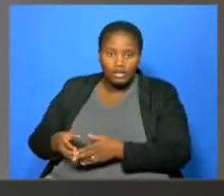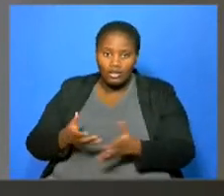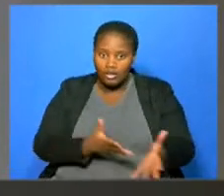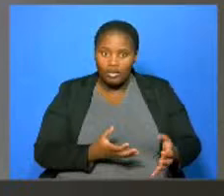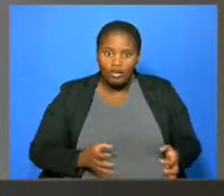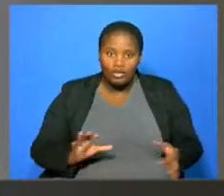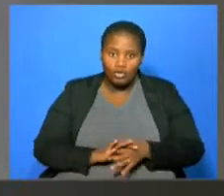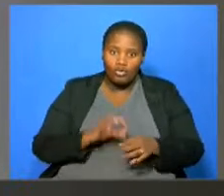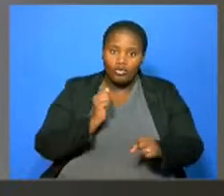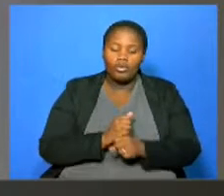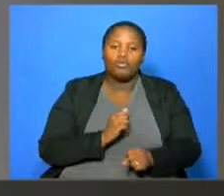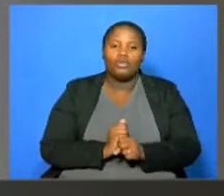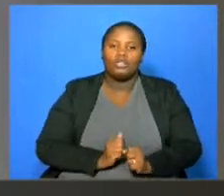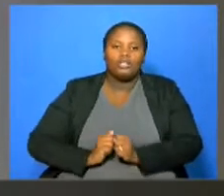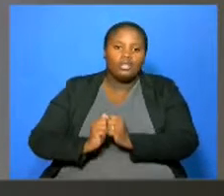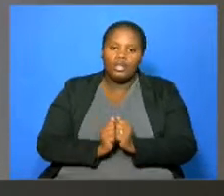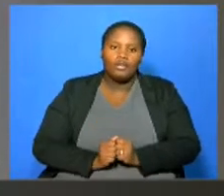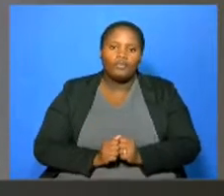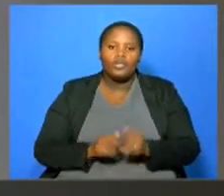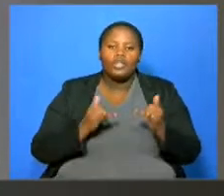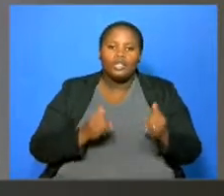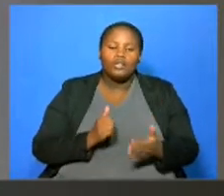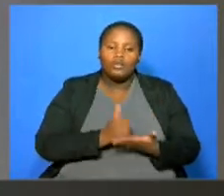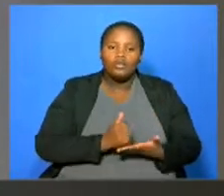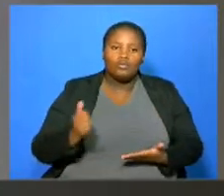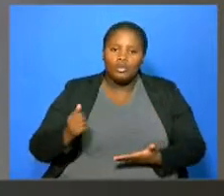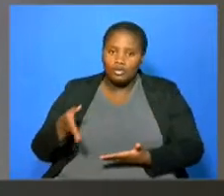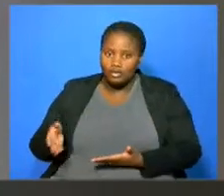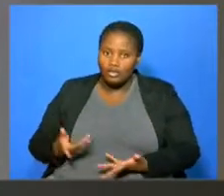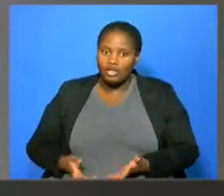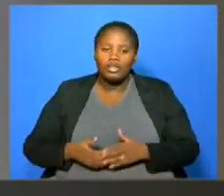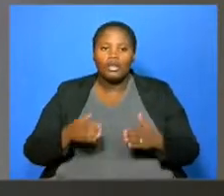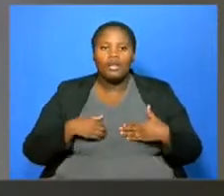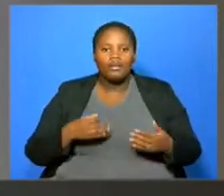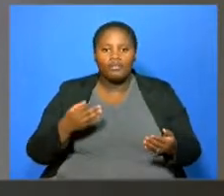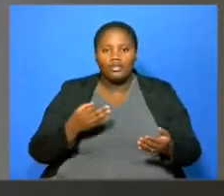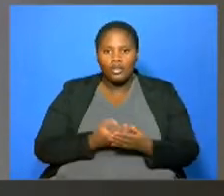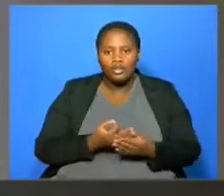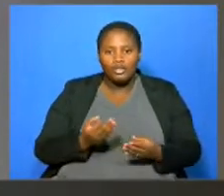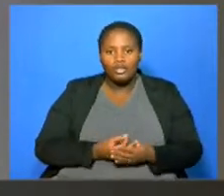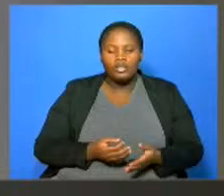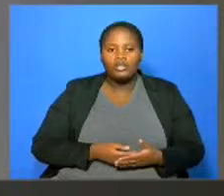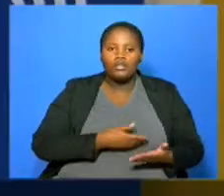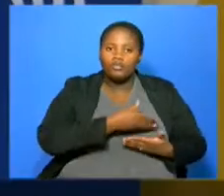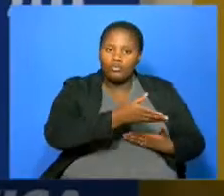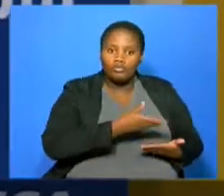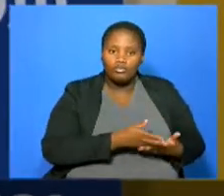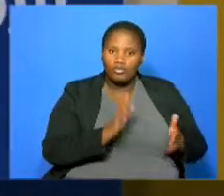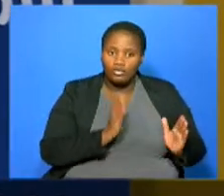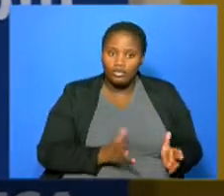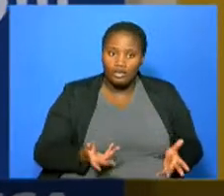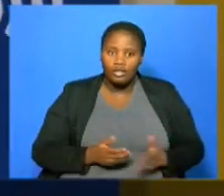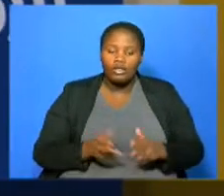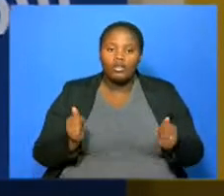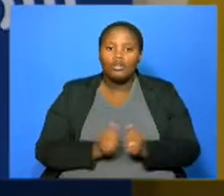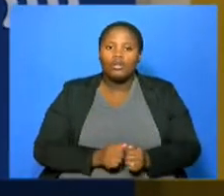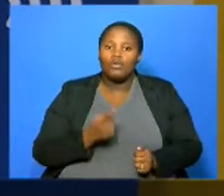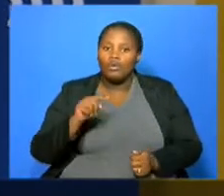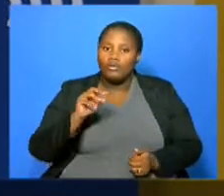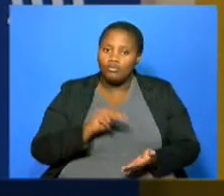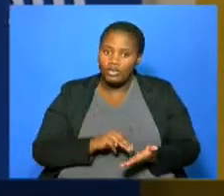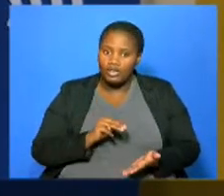in working together. The bank has sponsored the simulator to the value of